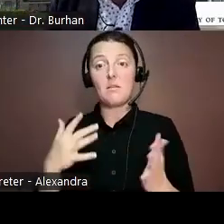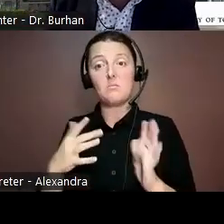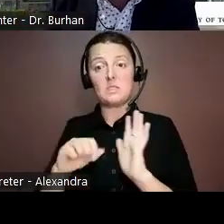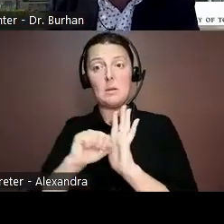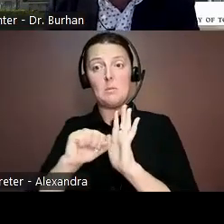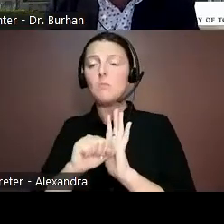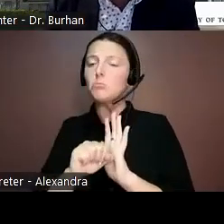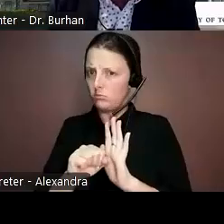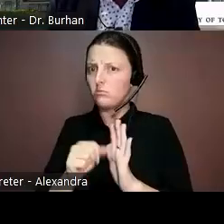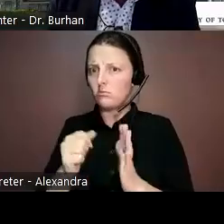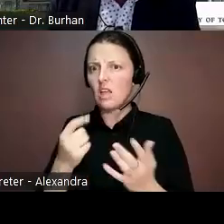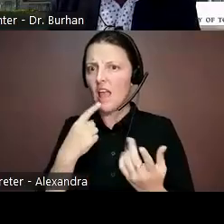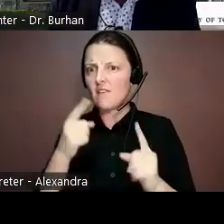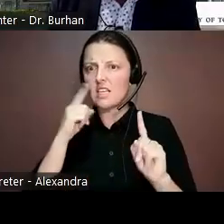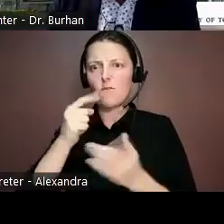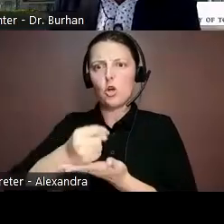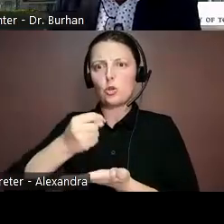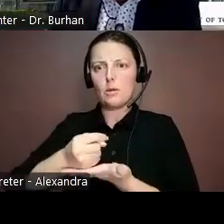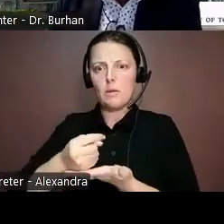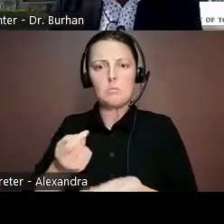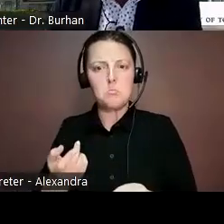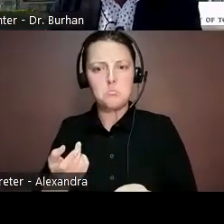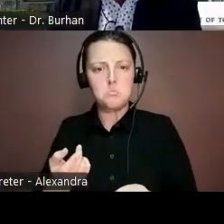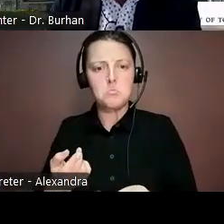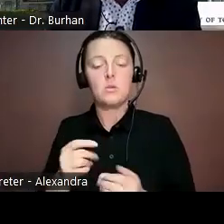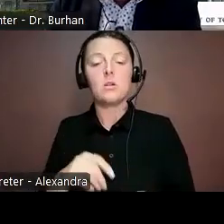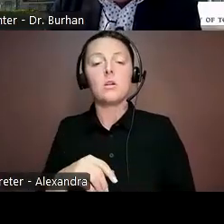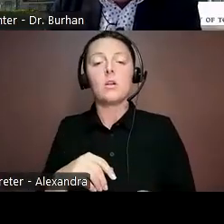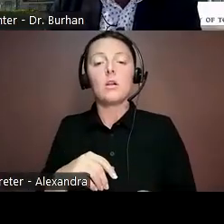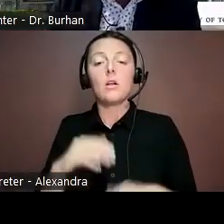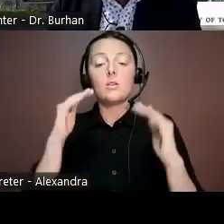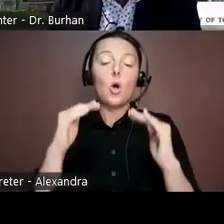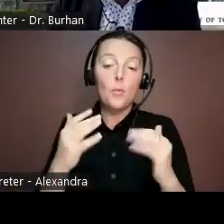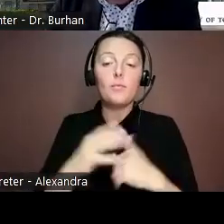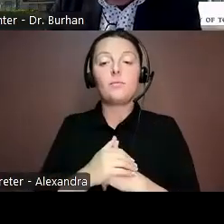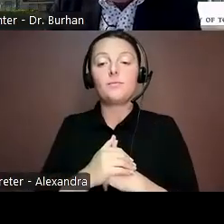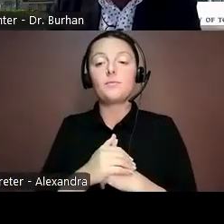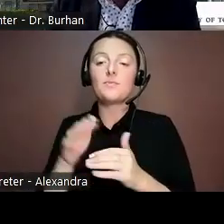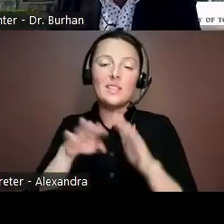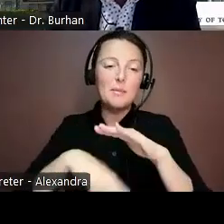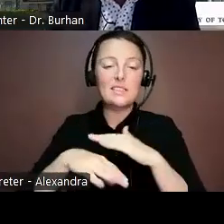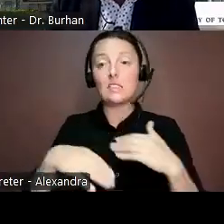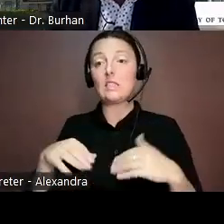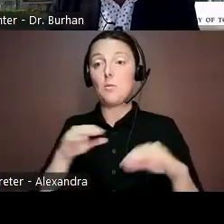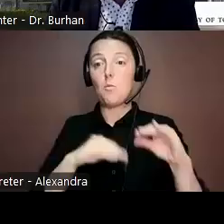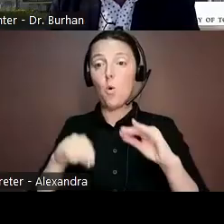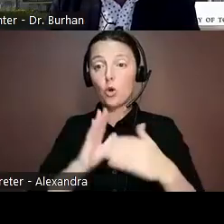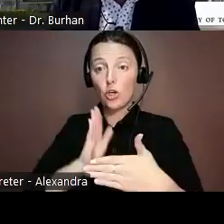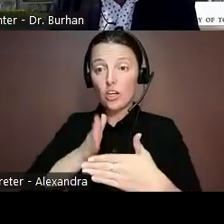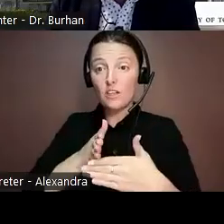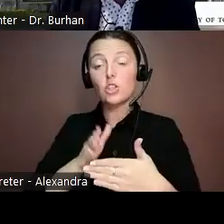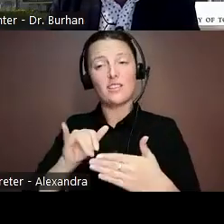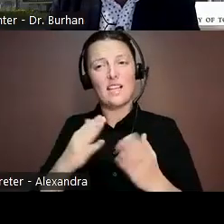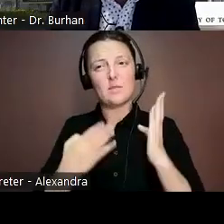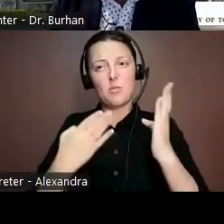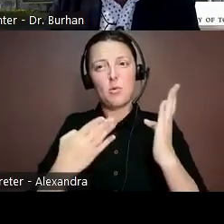use medications alone. So basically, motor intervention were proposed as being one of the things that we have to focus on in